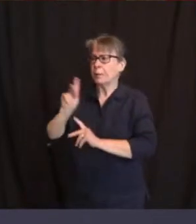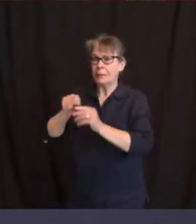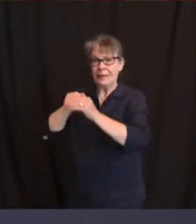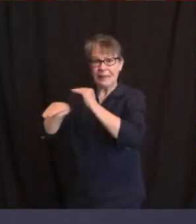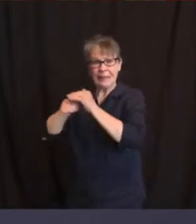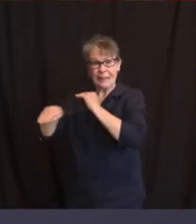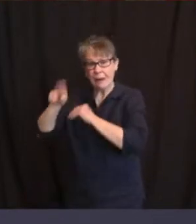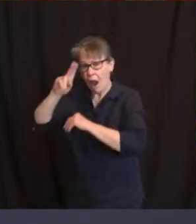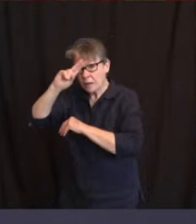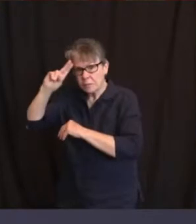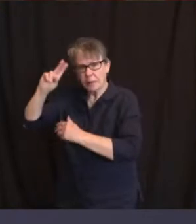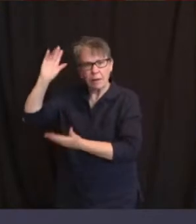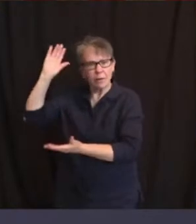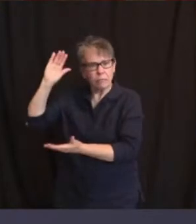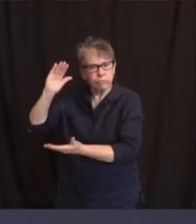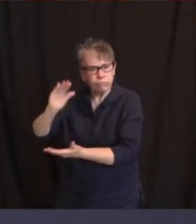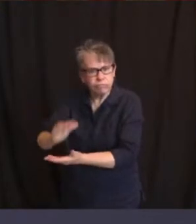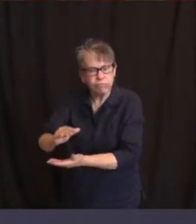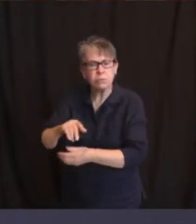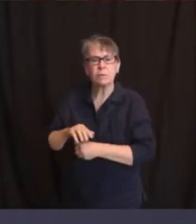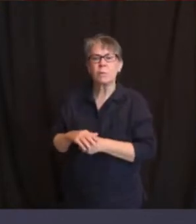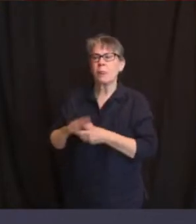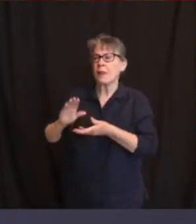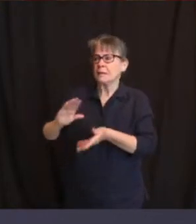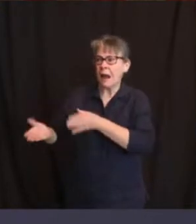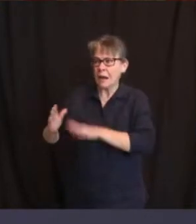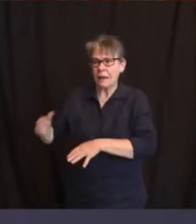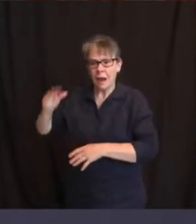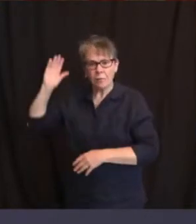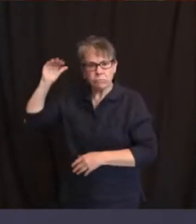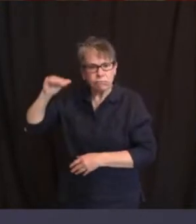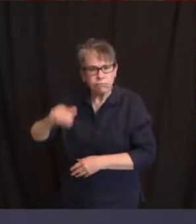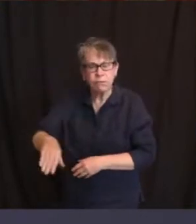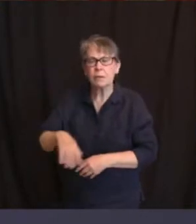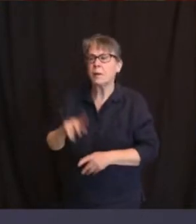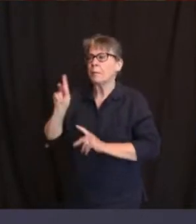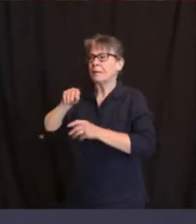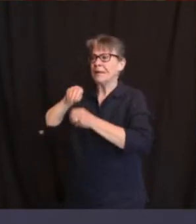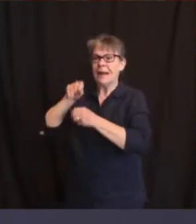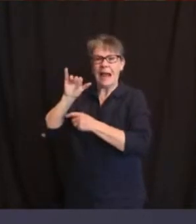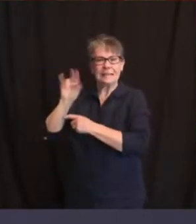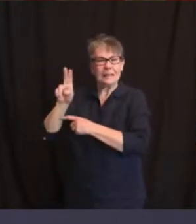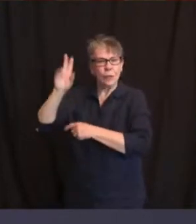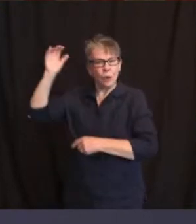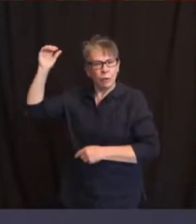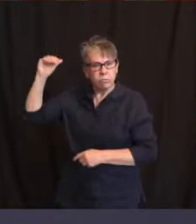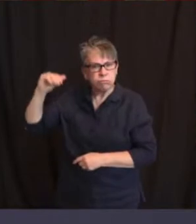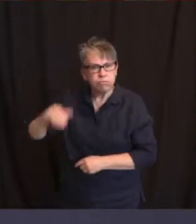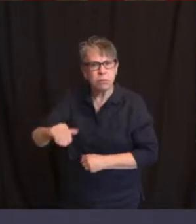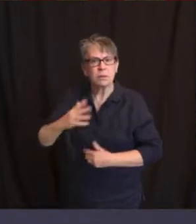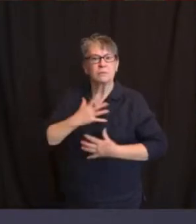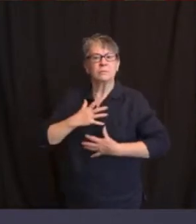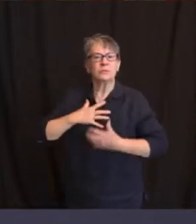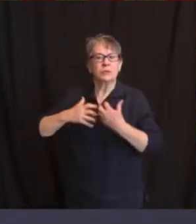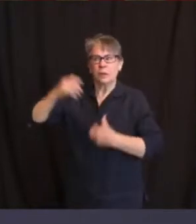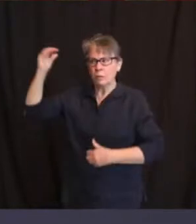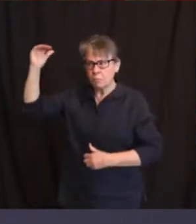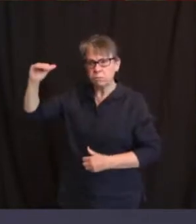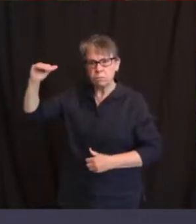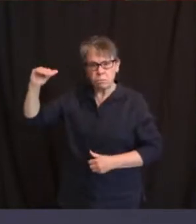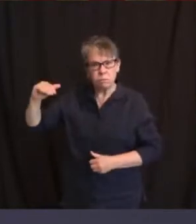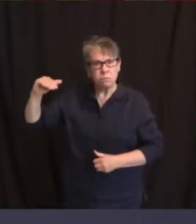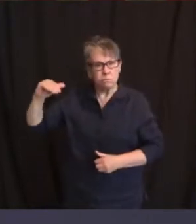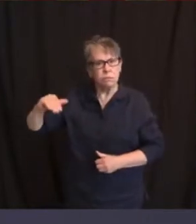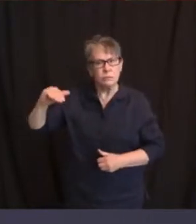is still in the pole position of American states in terms of positives, hospitalizations, and fatalities per